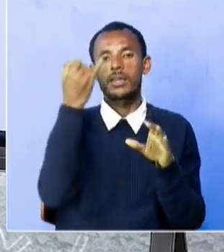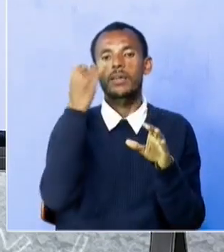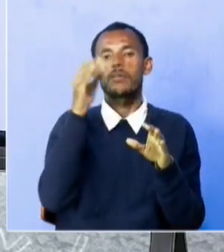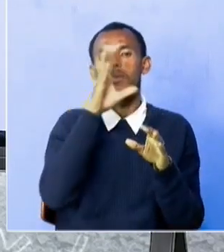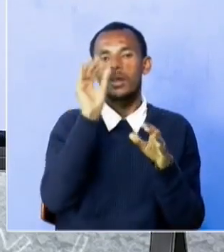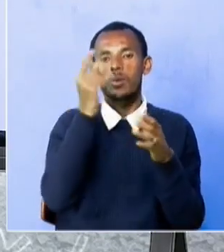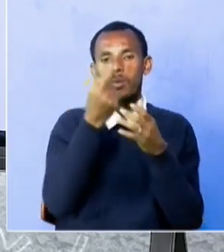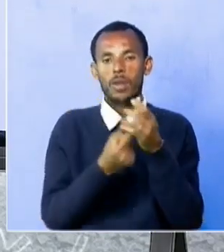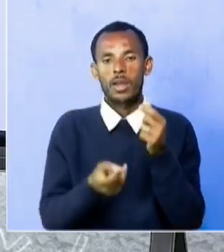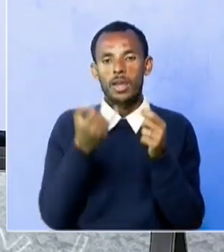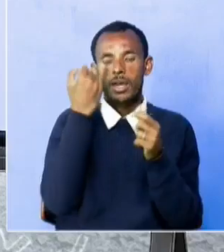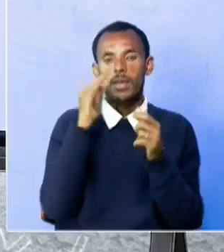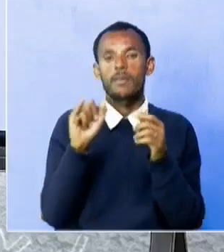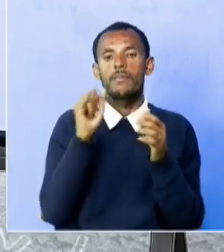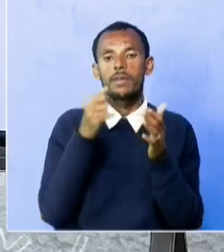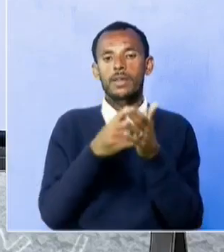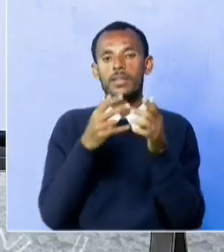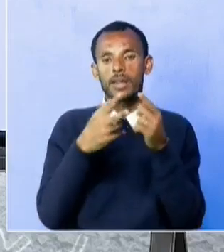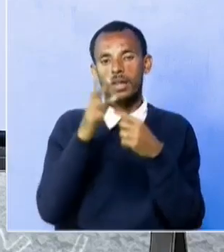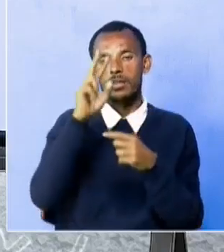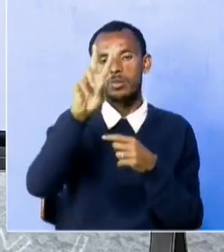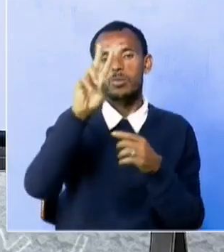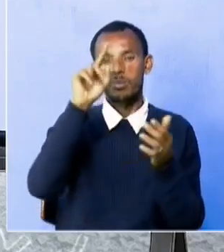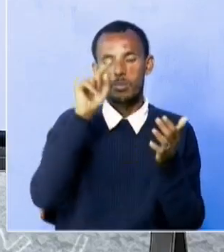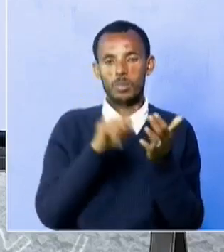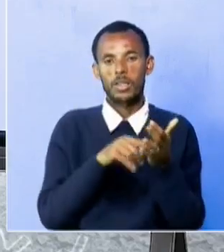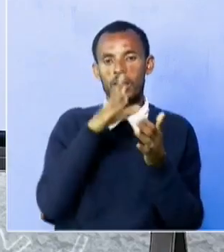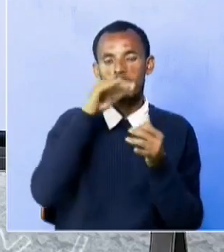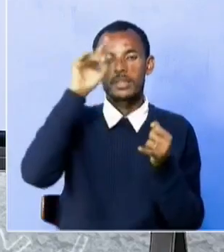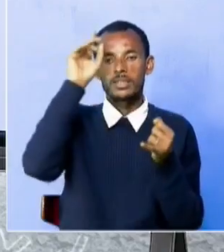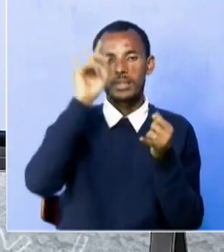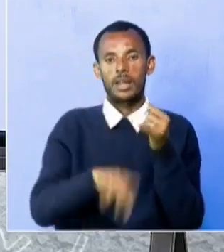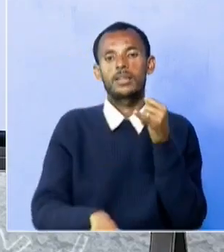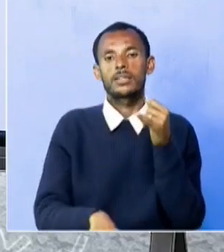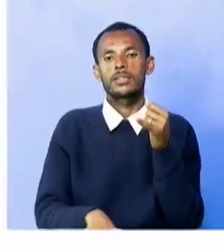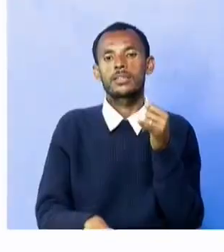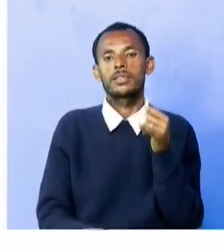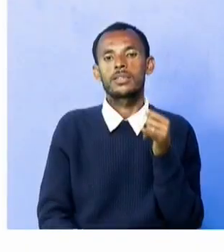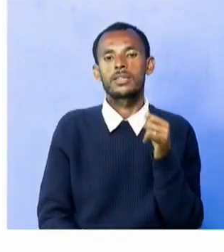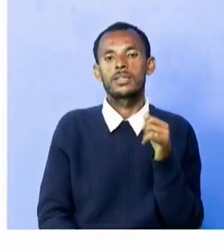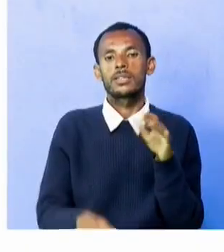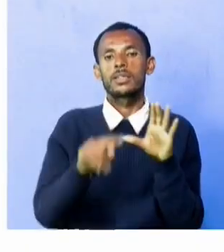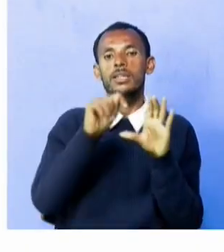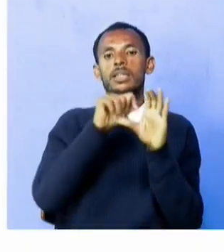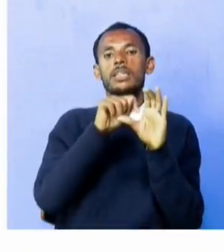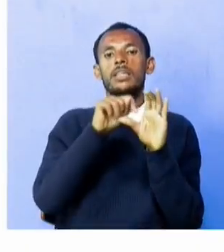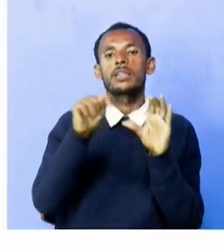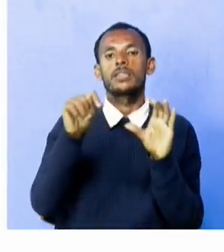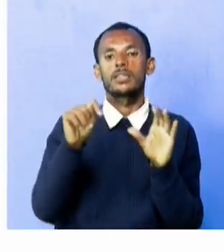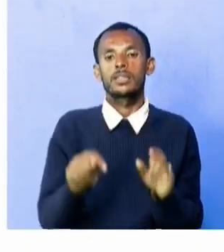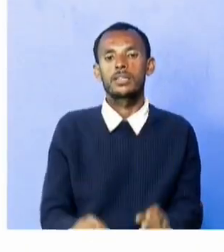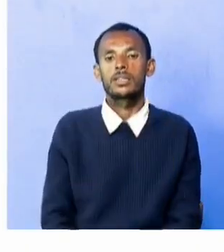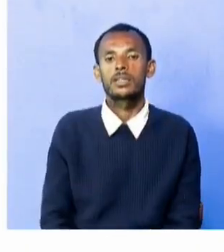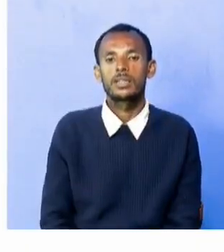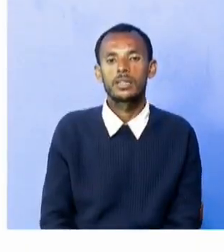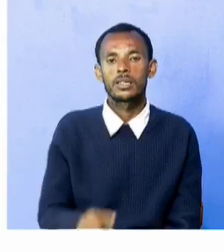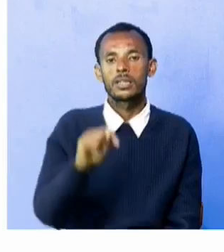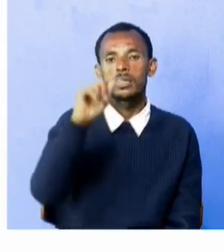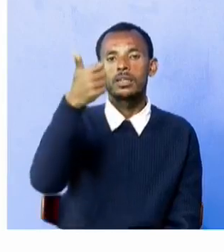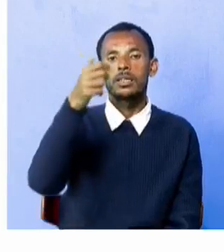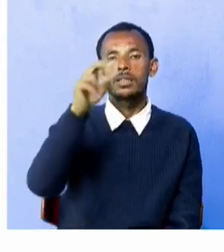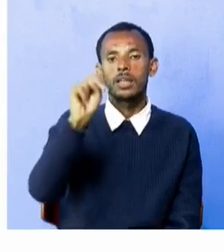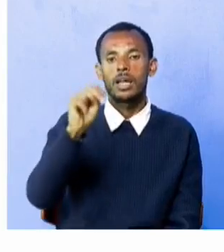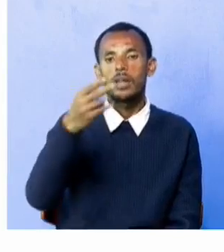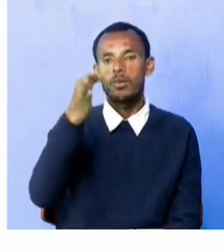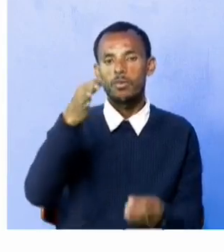only if it cuts at 2 points. Okay, and the last one is tangent of a circle. Okay, tangent